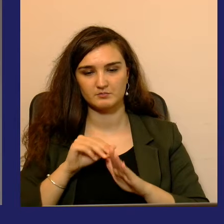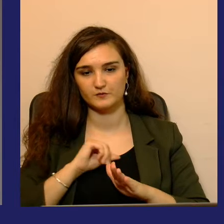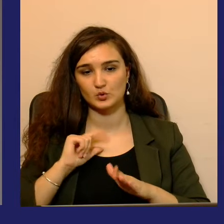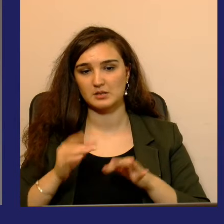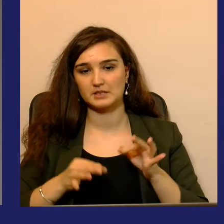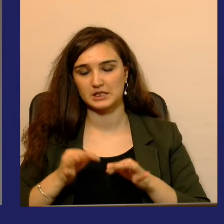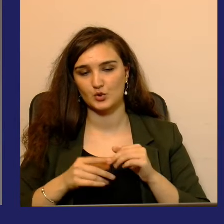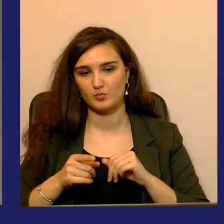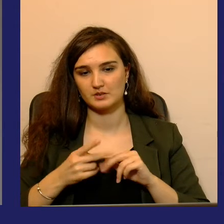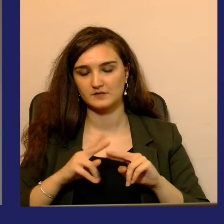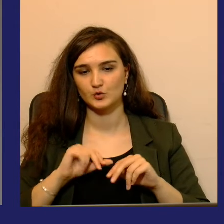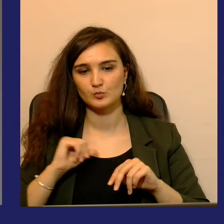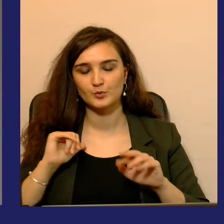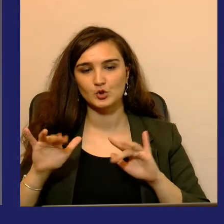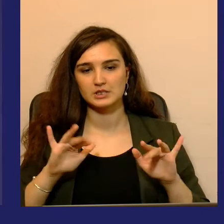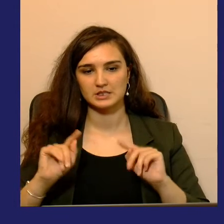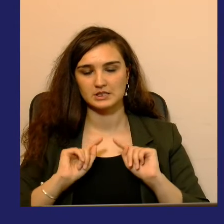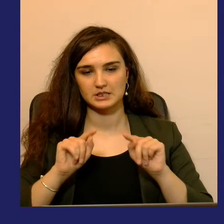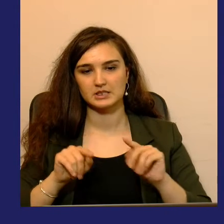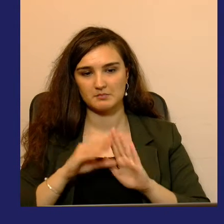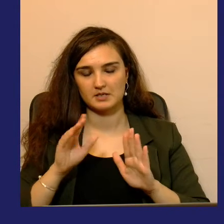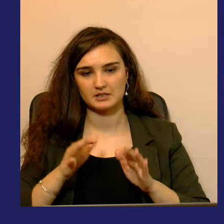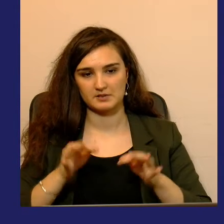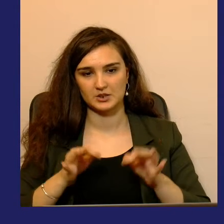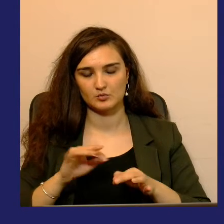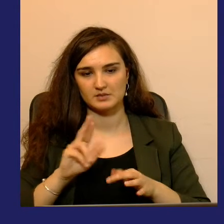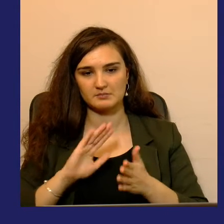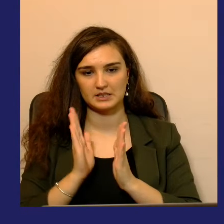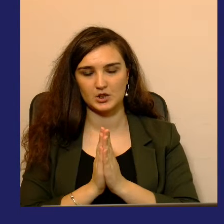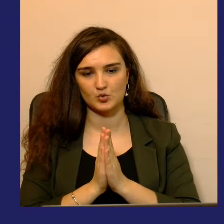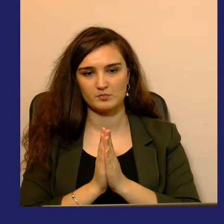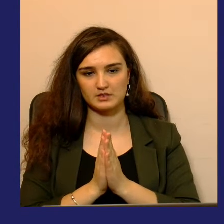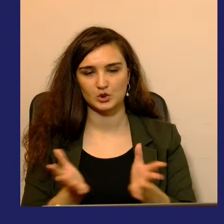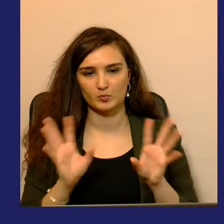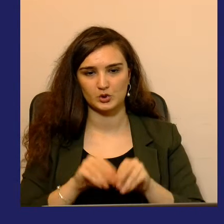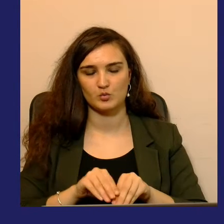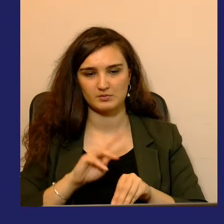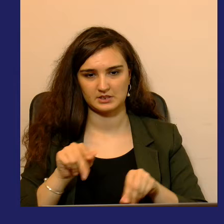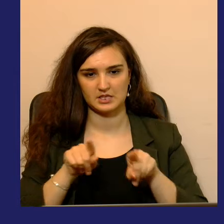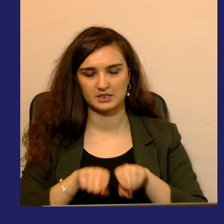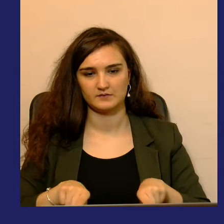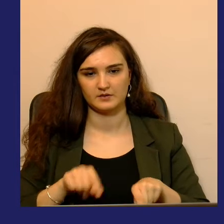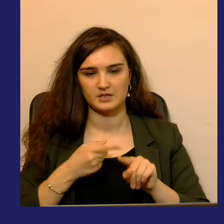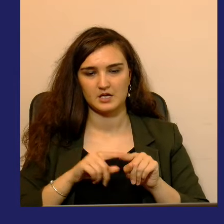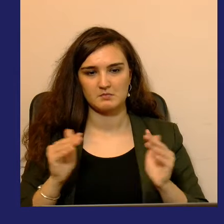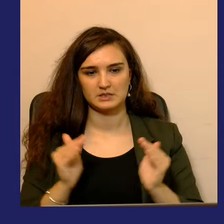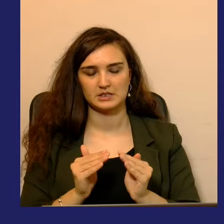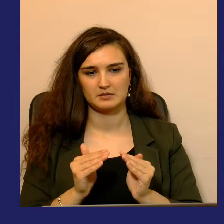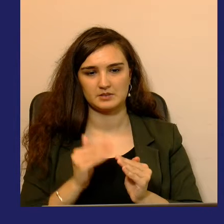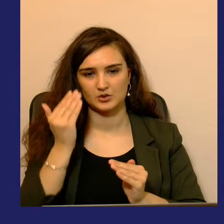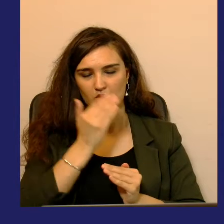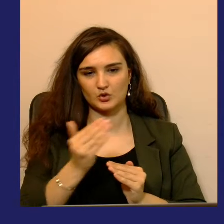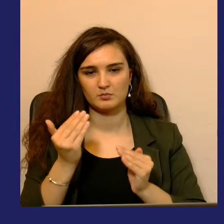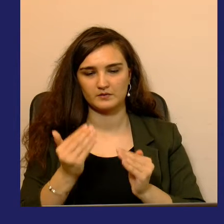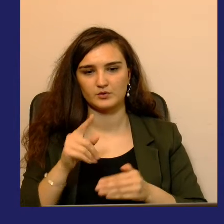of the process is still undermined. And then ultimately, I think it reduces public trust just in the process and then the